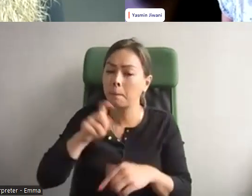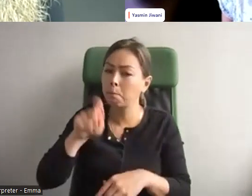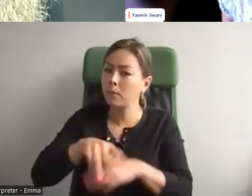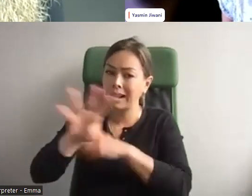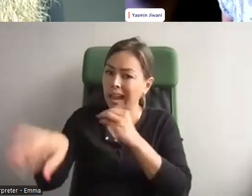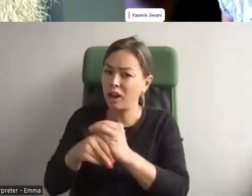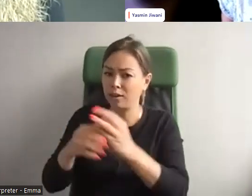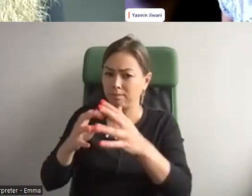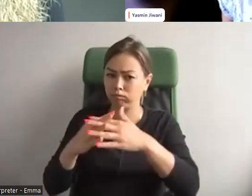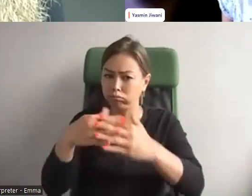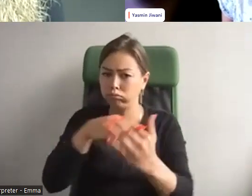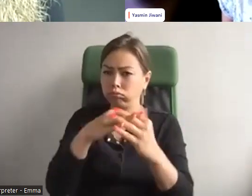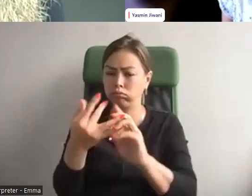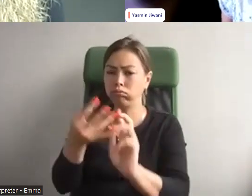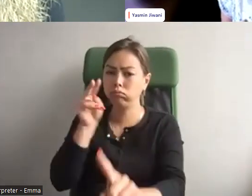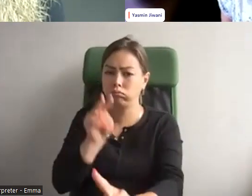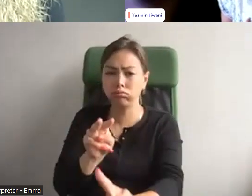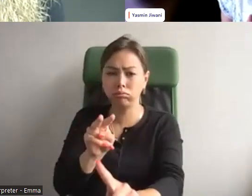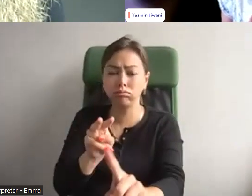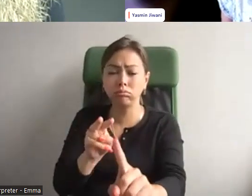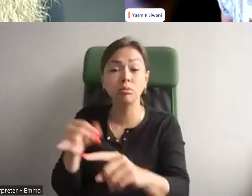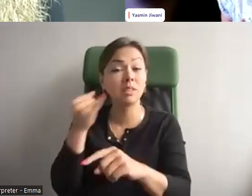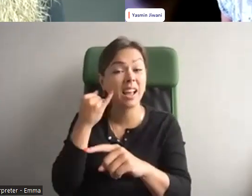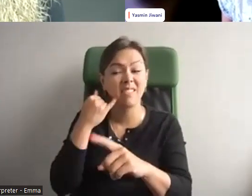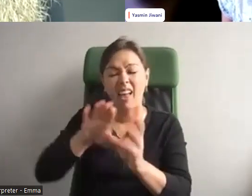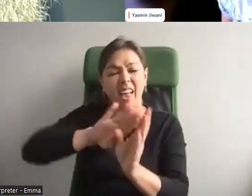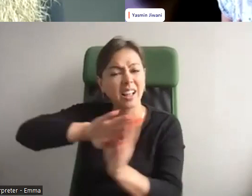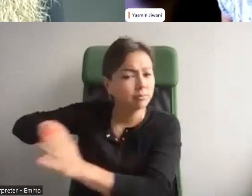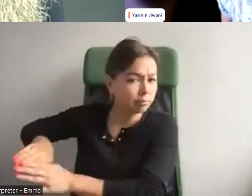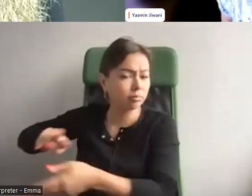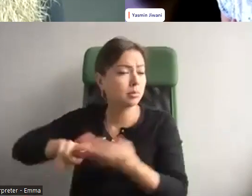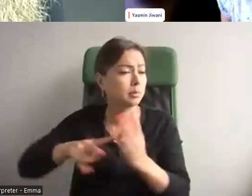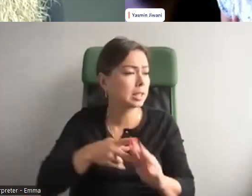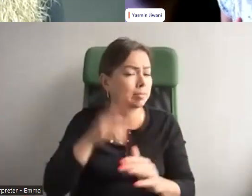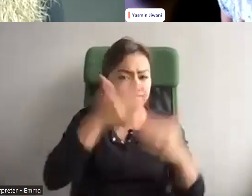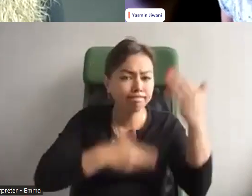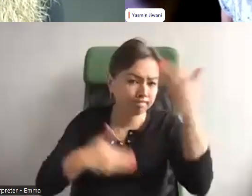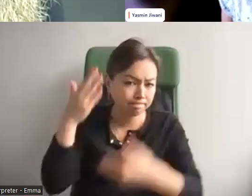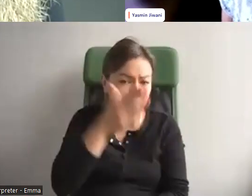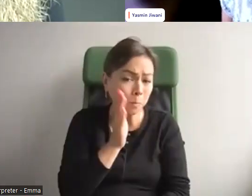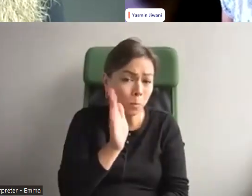because otherwise we lose sight of things that are happening. And I remember